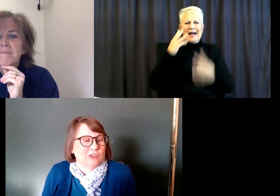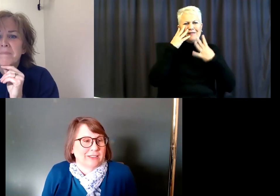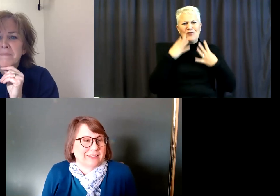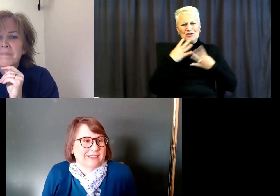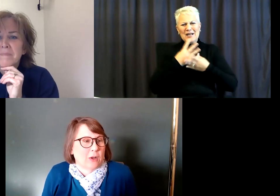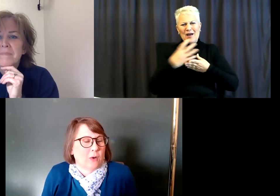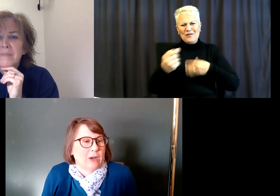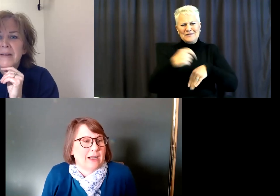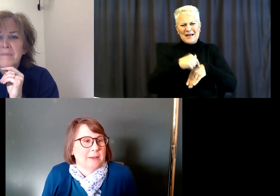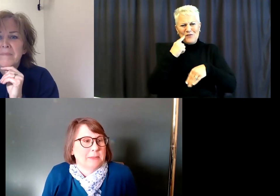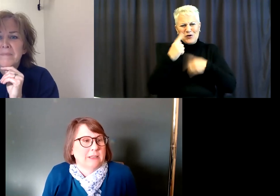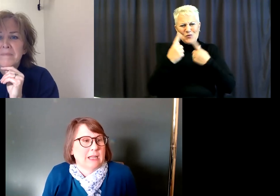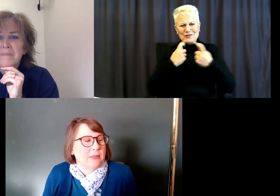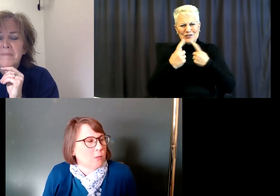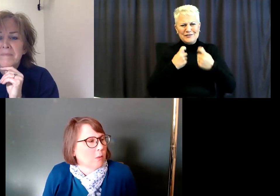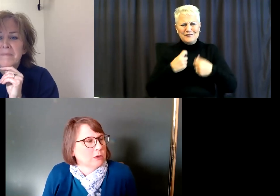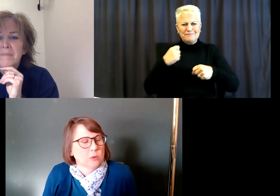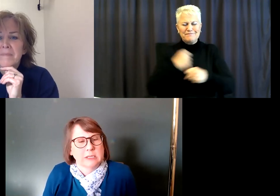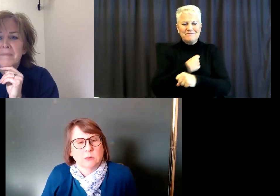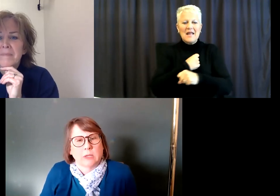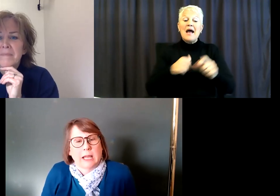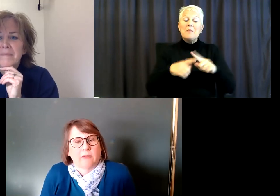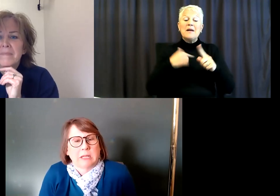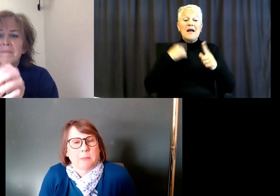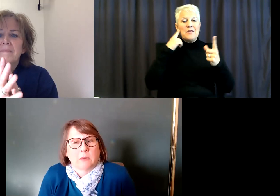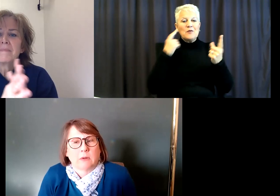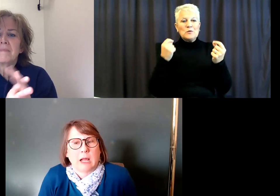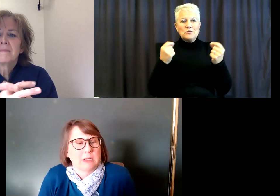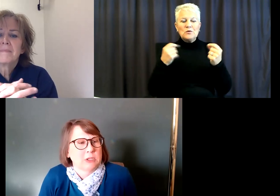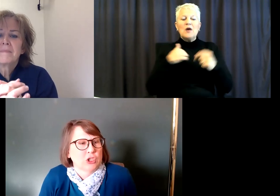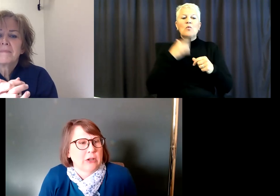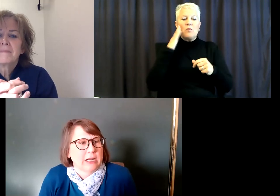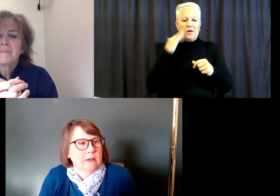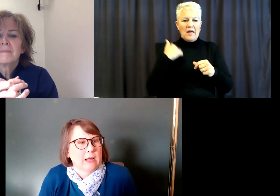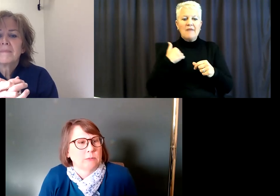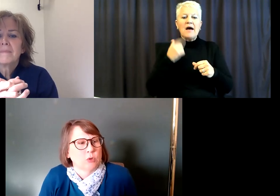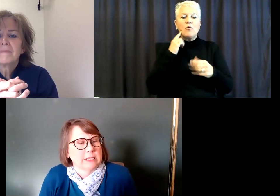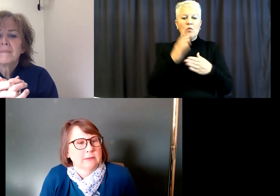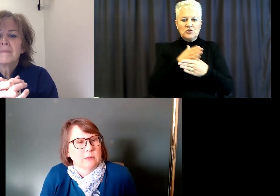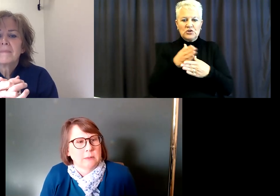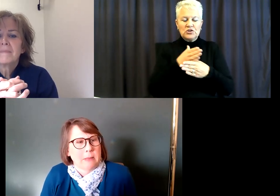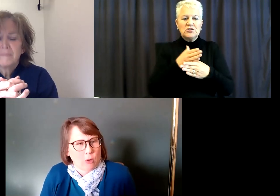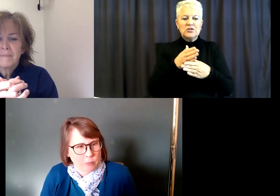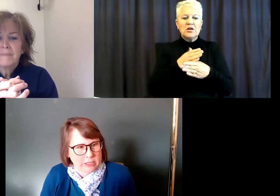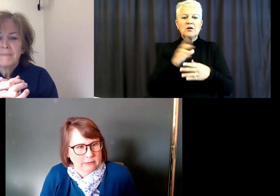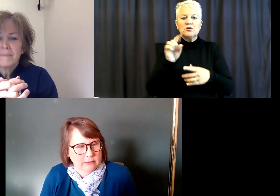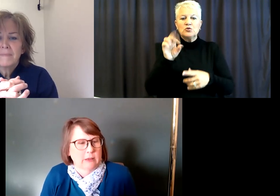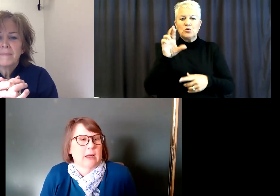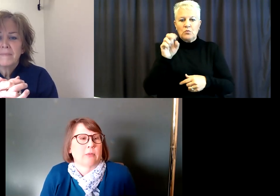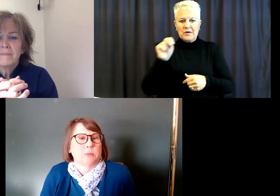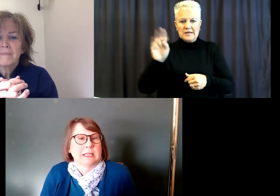for questions. So I think what we'll do is we'll have people, I'm going to be sharing Doreen's